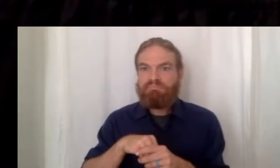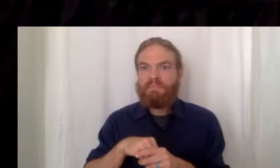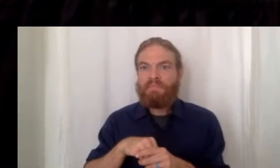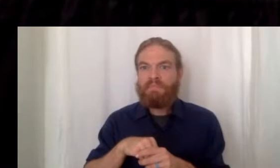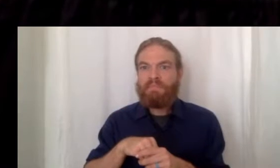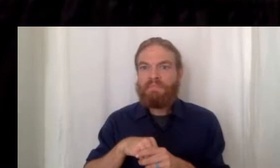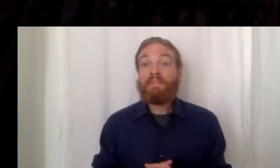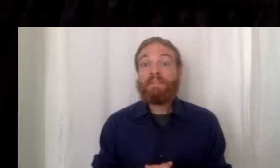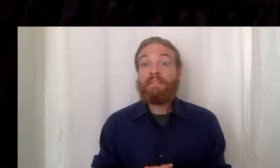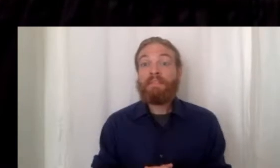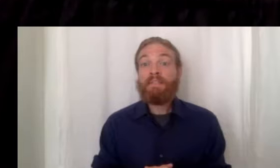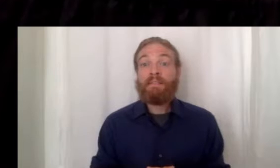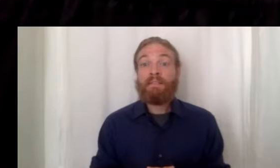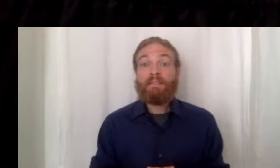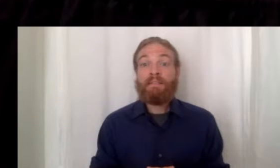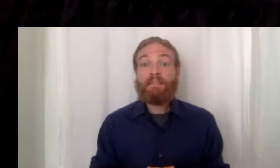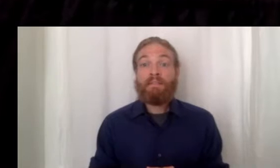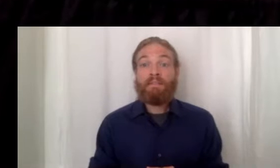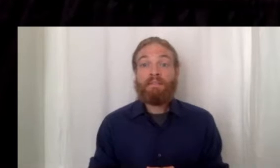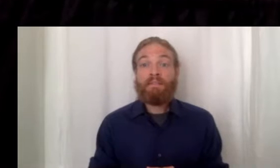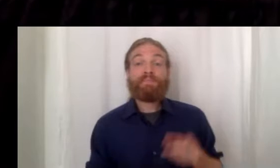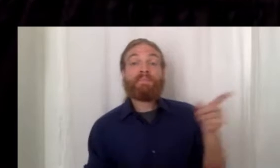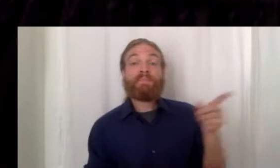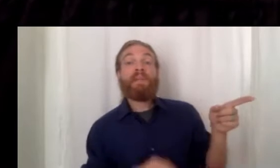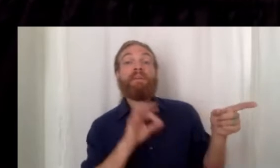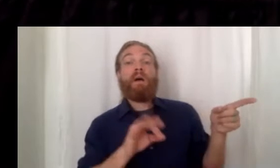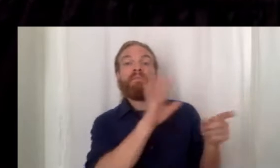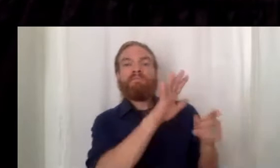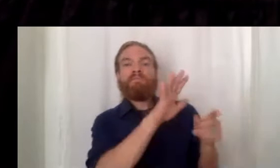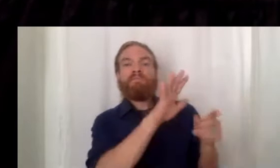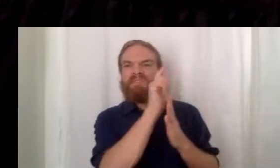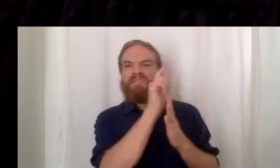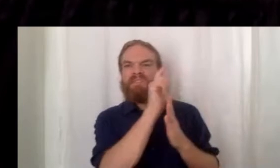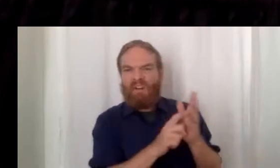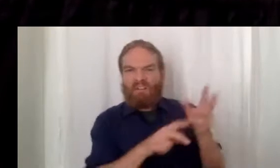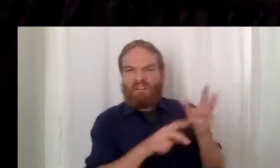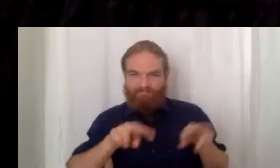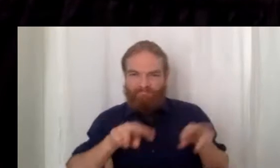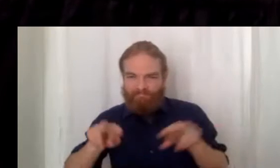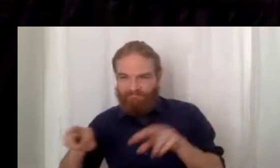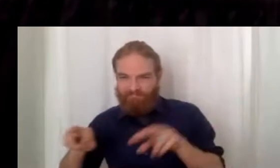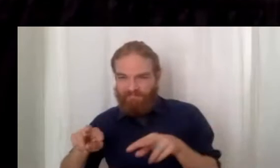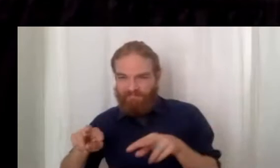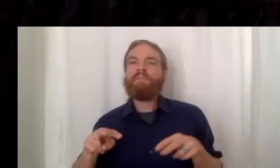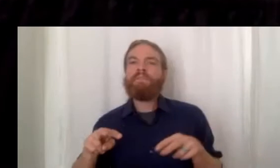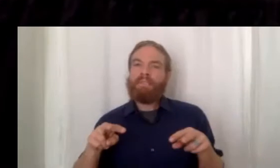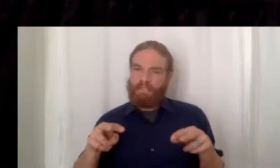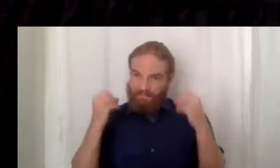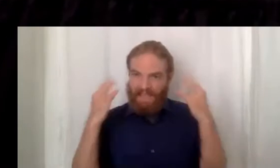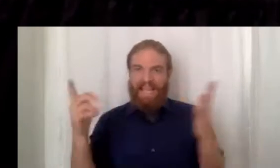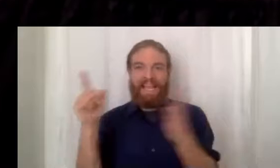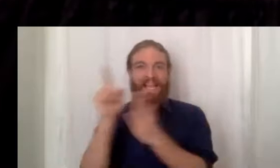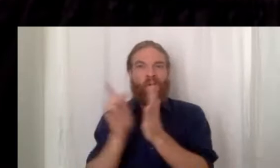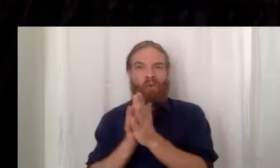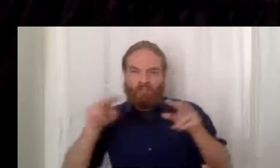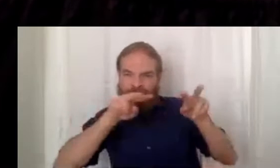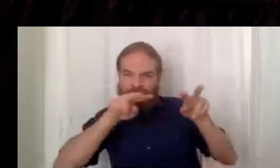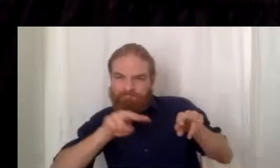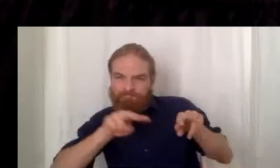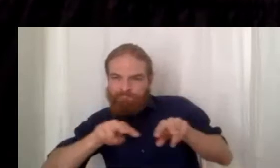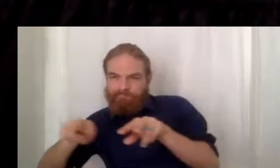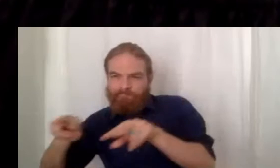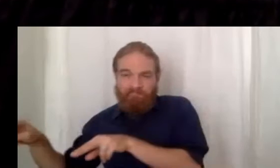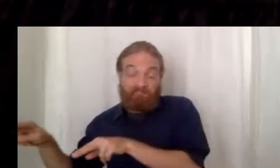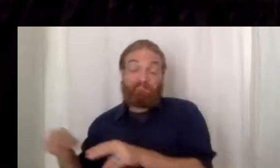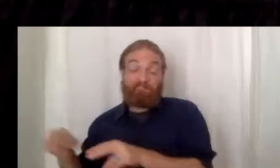numerous times. Good. Well, those attorneys keep us out of trouble. Yeah. I think, again, this is a